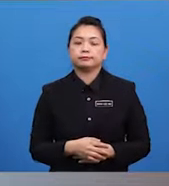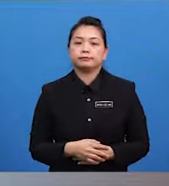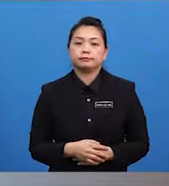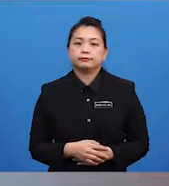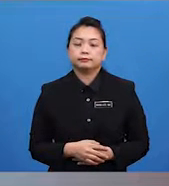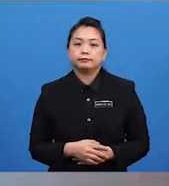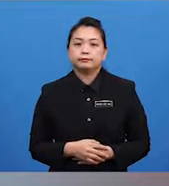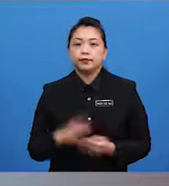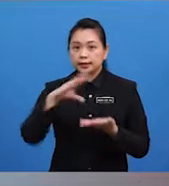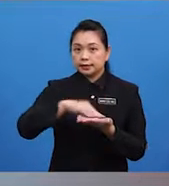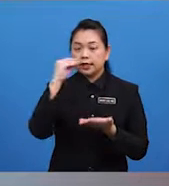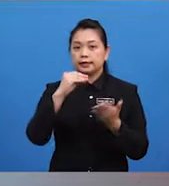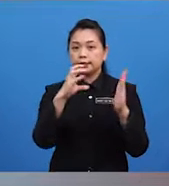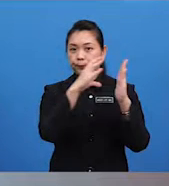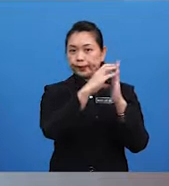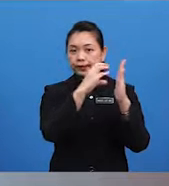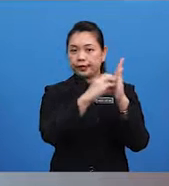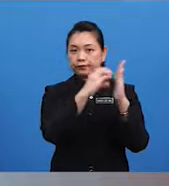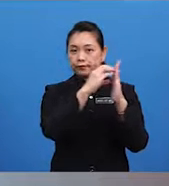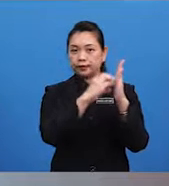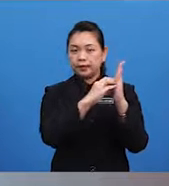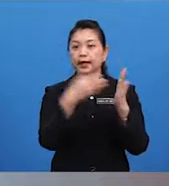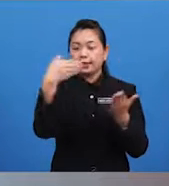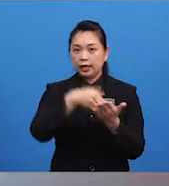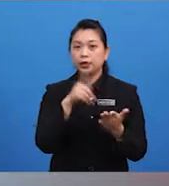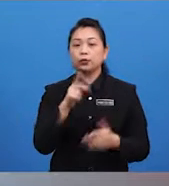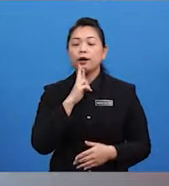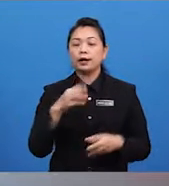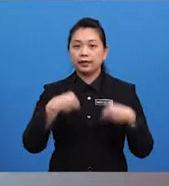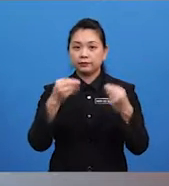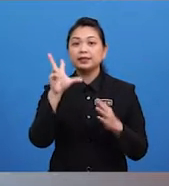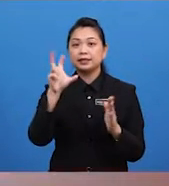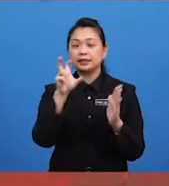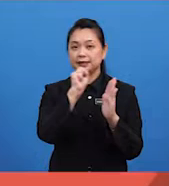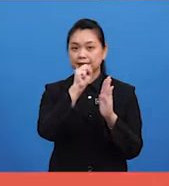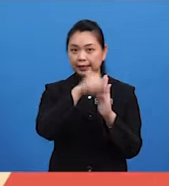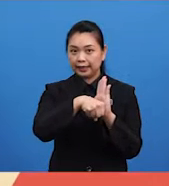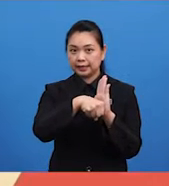Study the paragraph again. You are given 30 seconds.